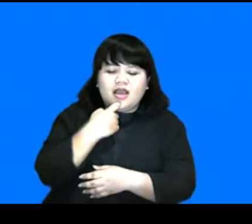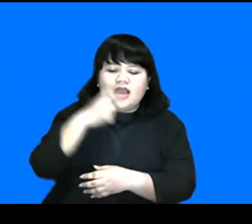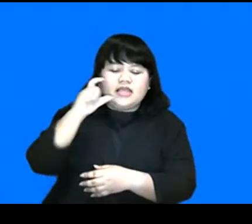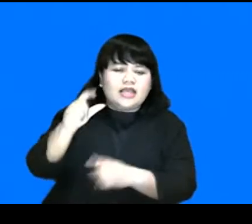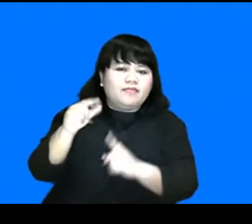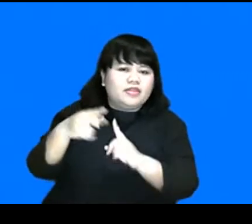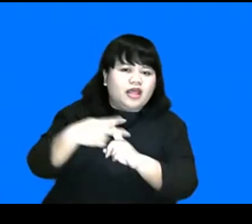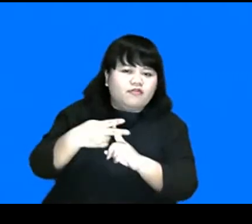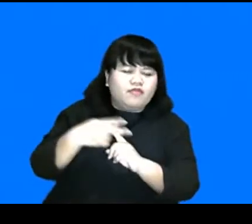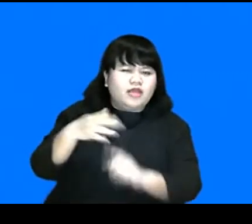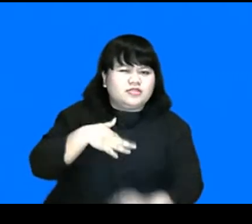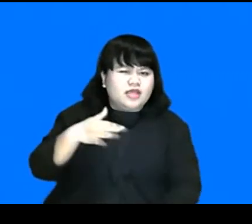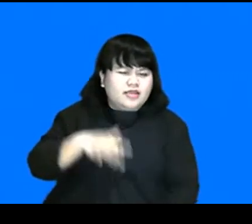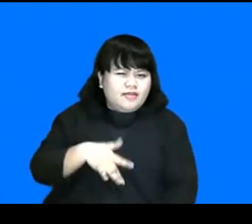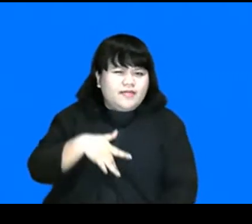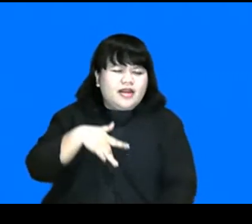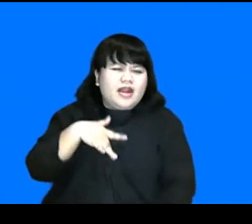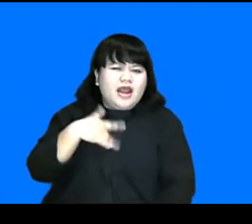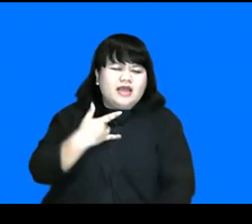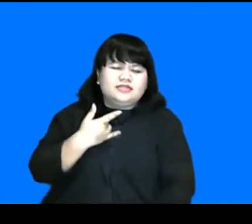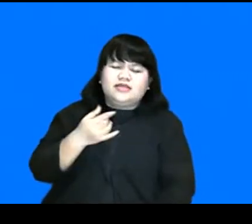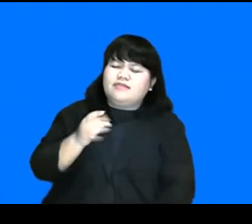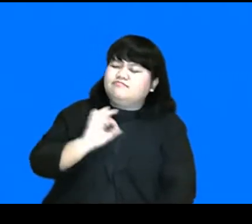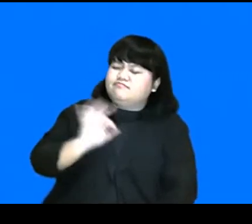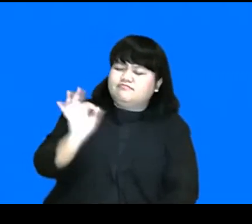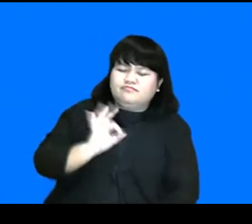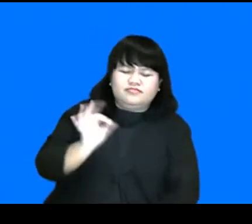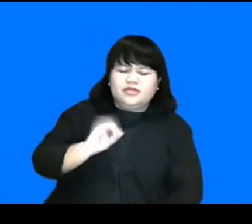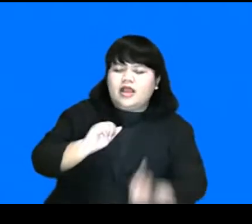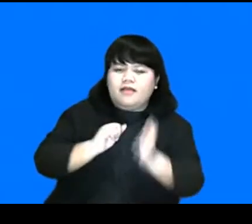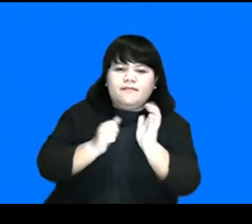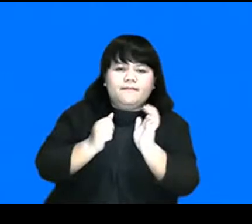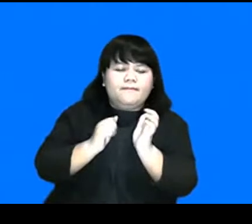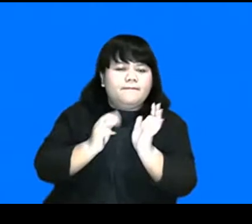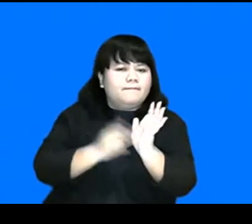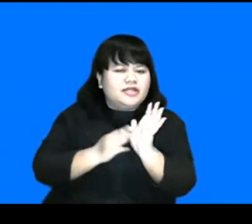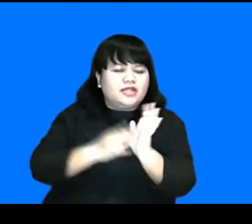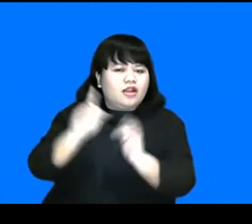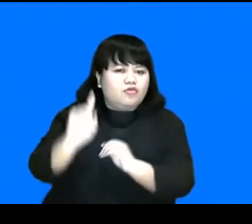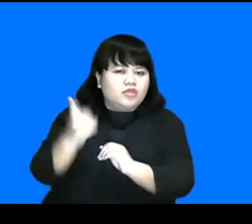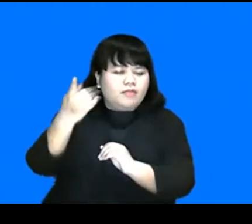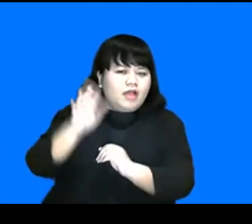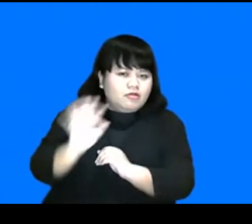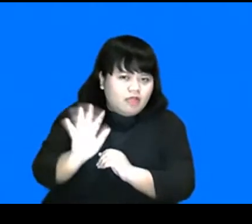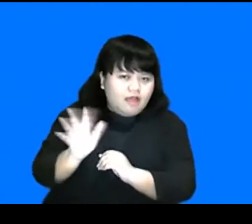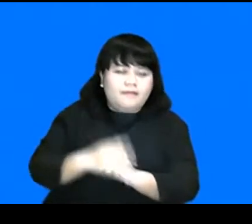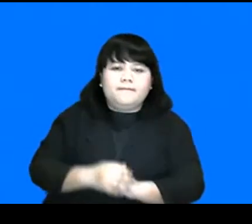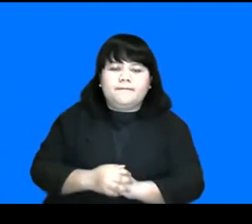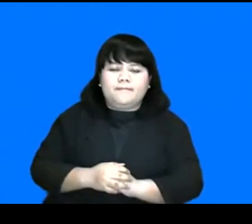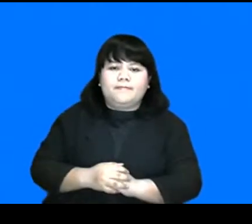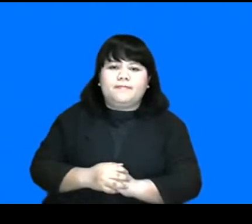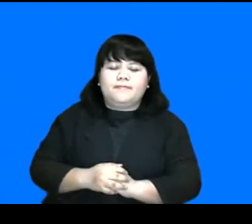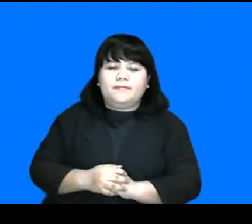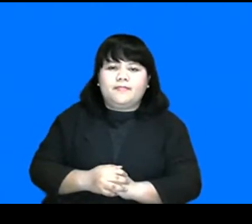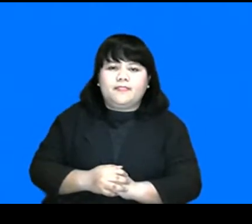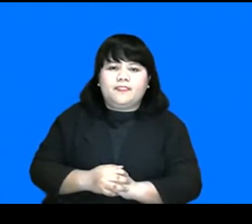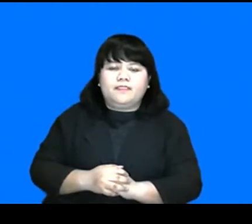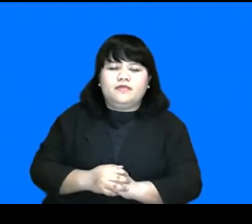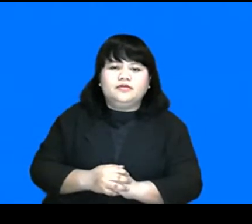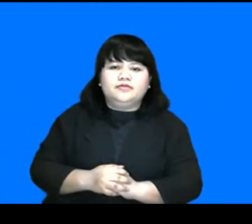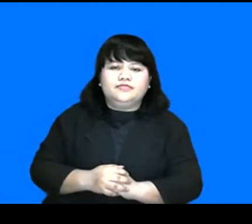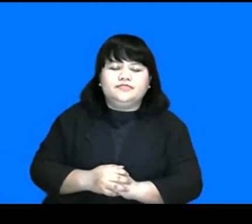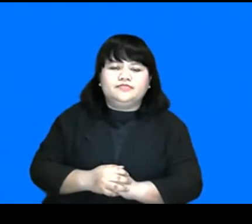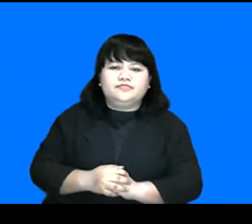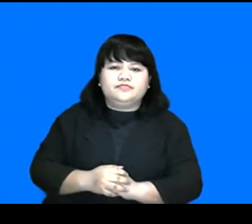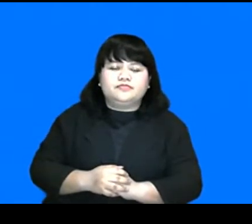real issue. Mm. I think we are being held at ransom by the rich, by big corporates saying, oh, there